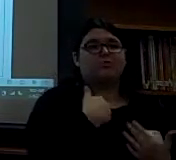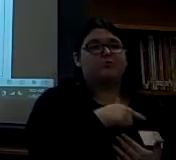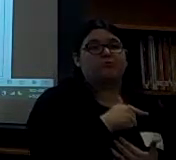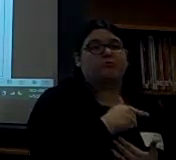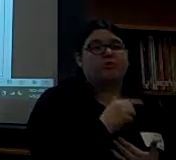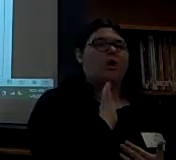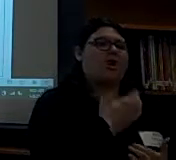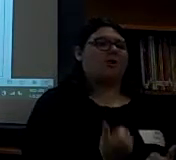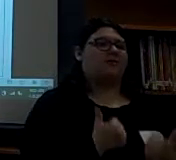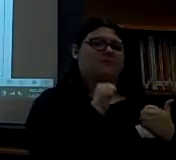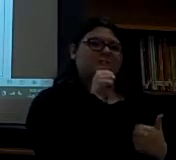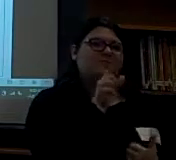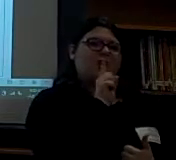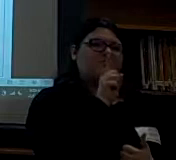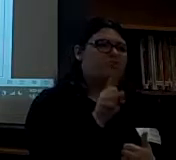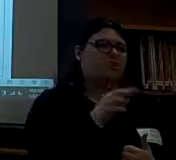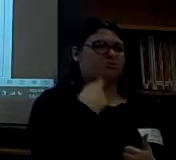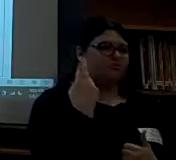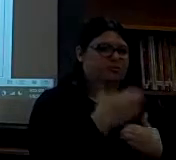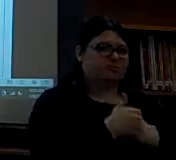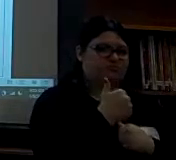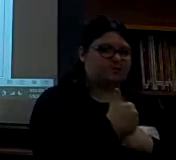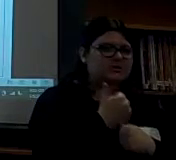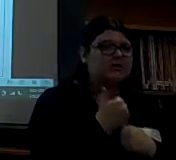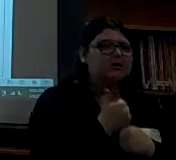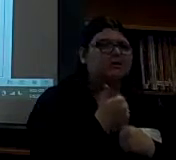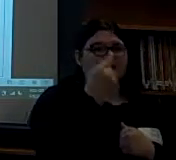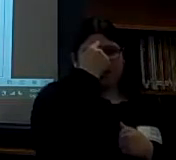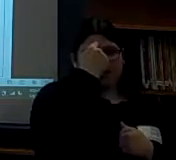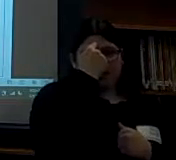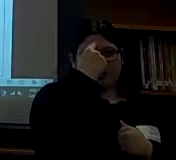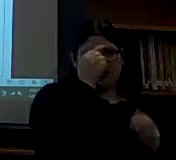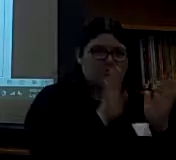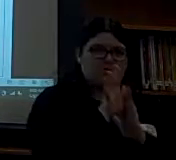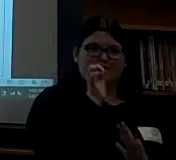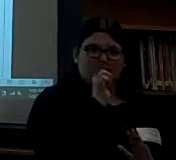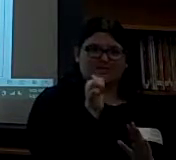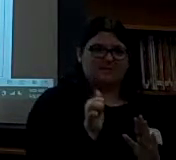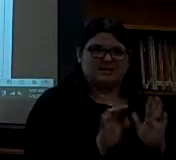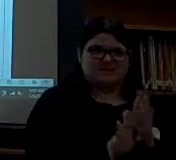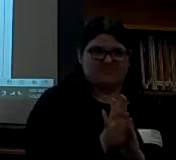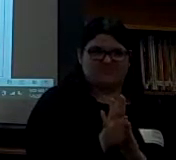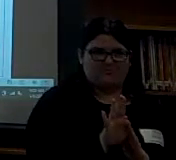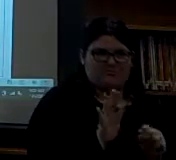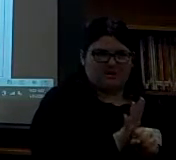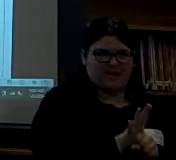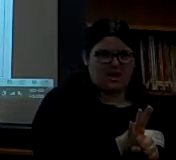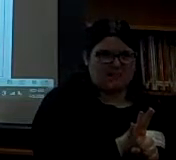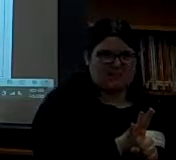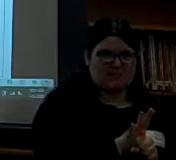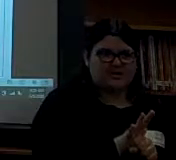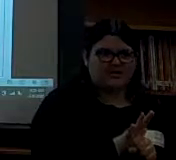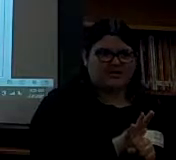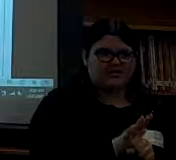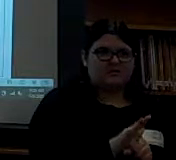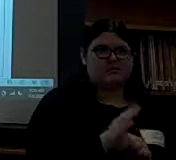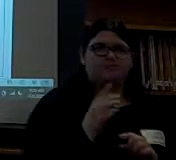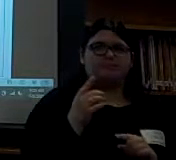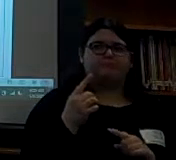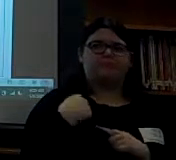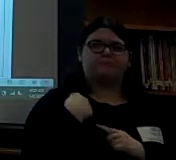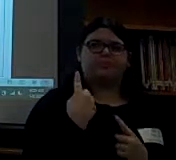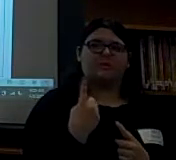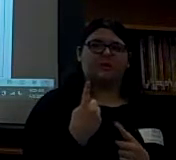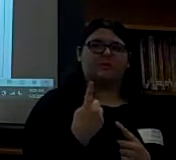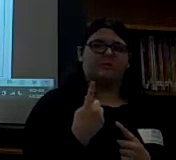our lives are not actually at stake, the human brain hasn't developed very much in this part of the brain anyway. Since we were actually being literally